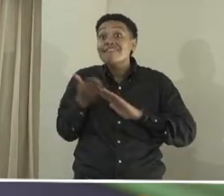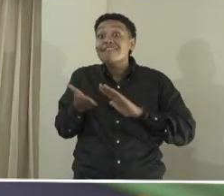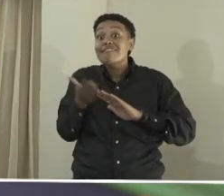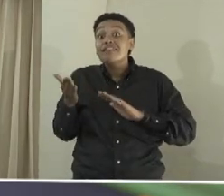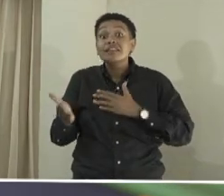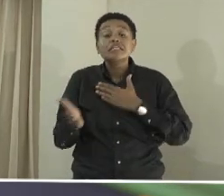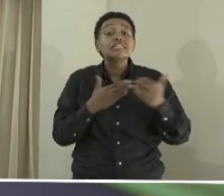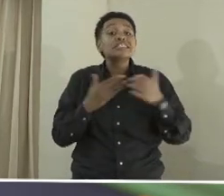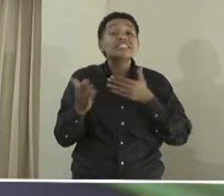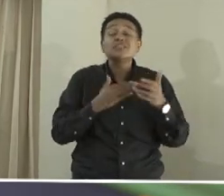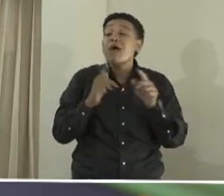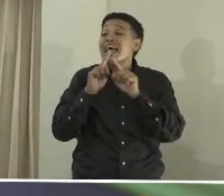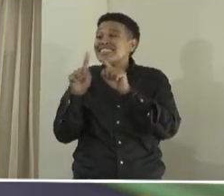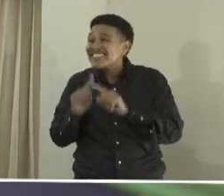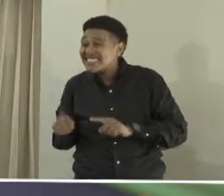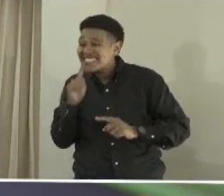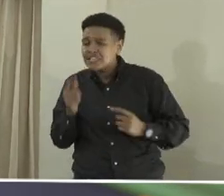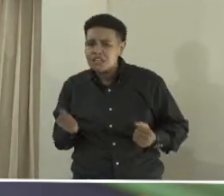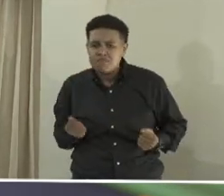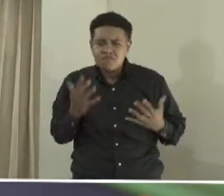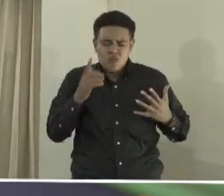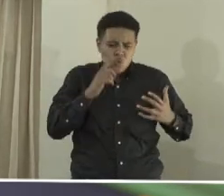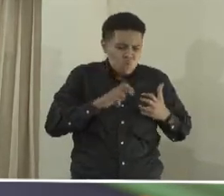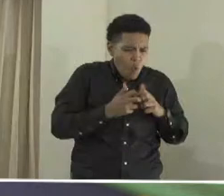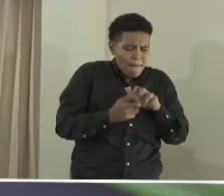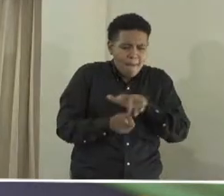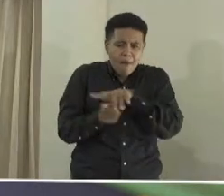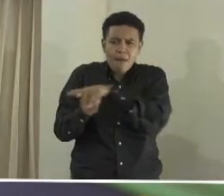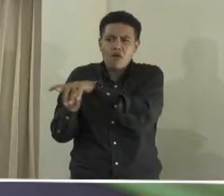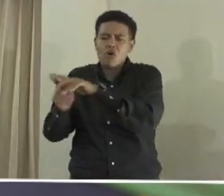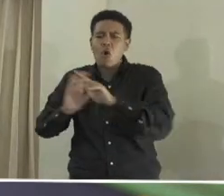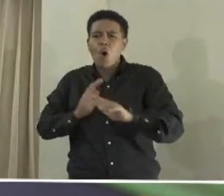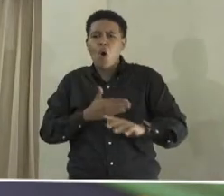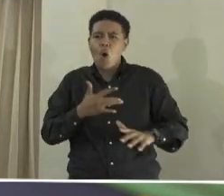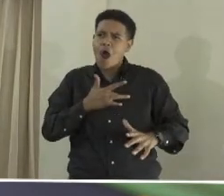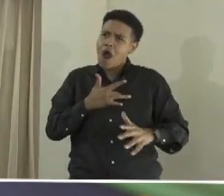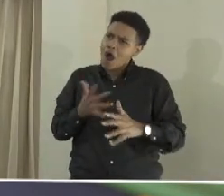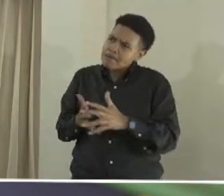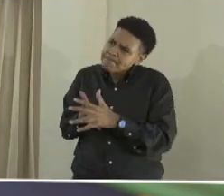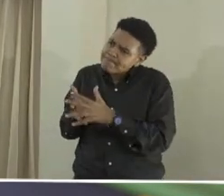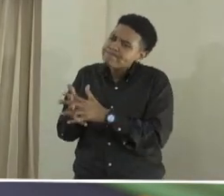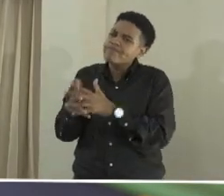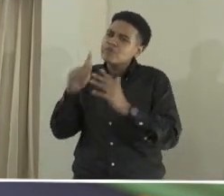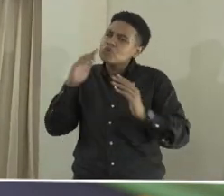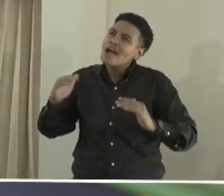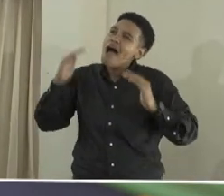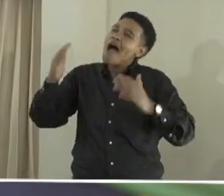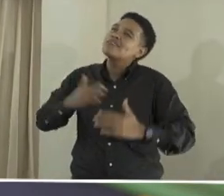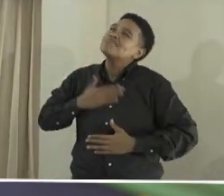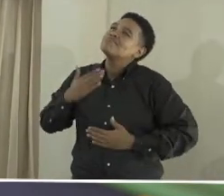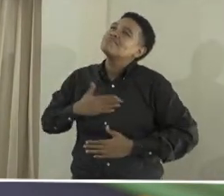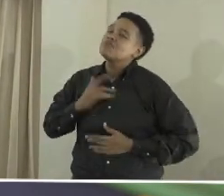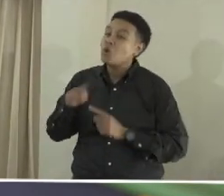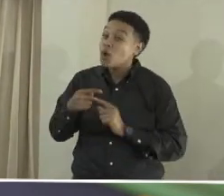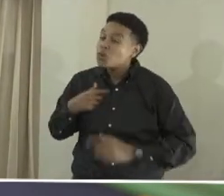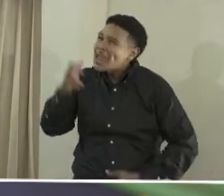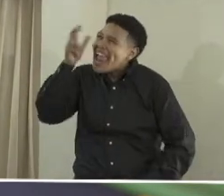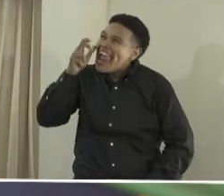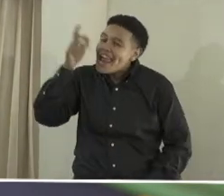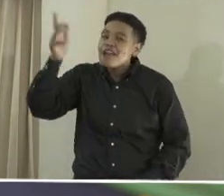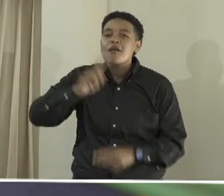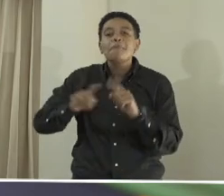of dungeon, fire, and sword. Oh, our hearts beat high with joy when here we hear